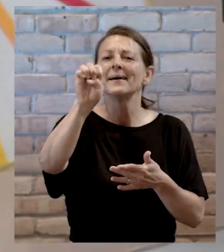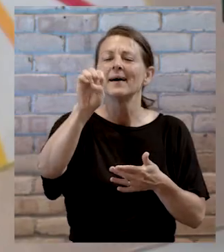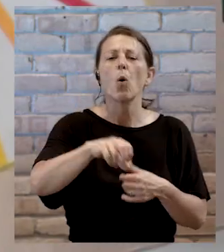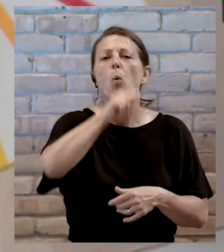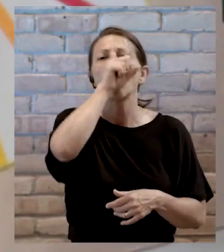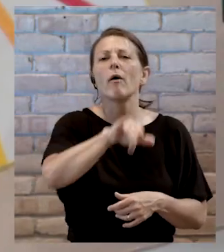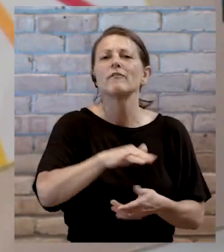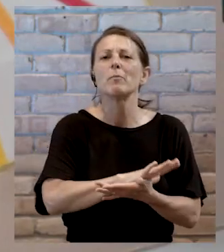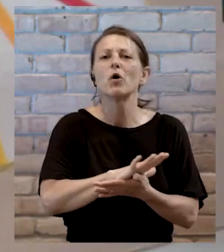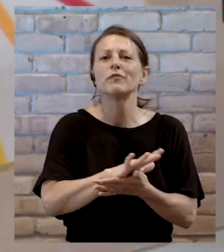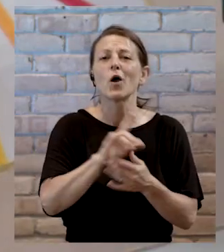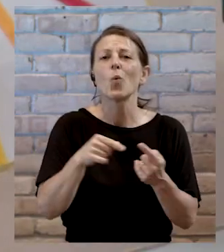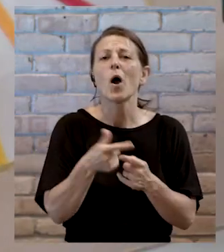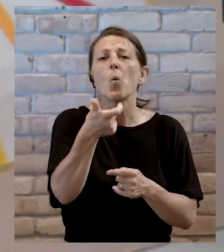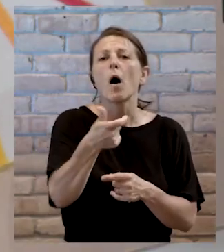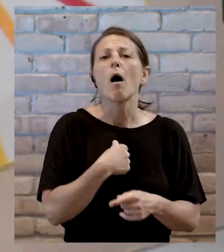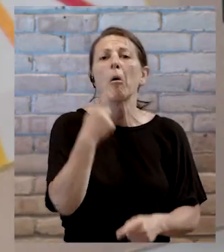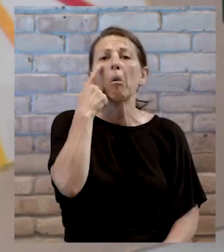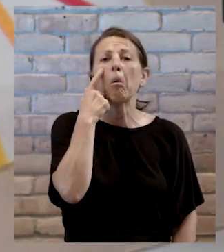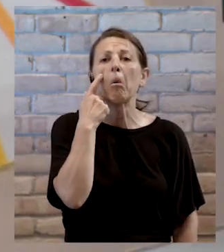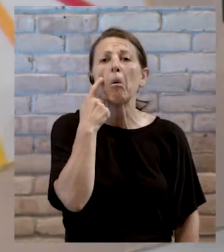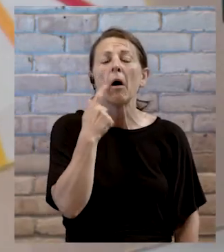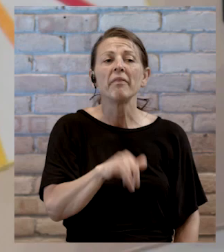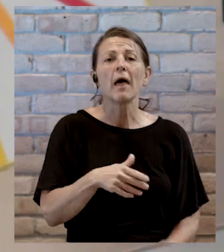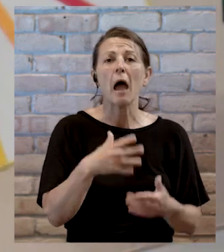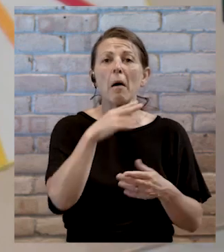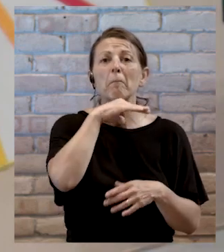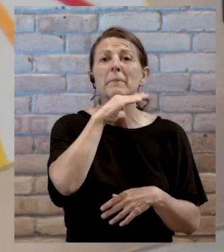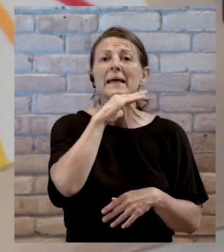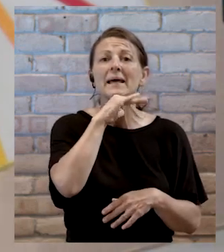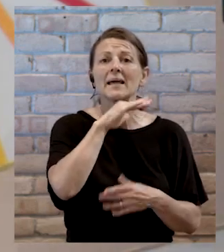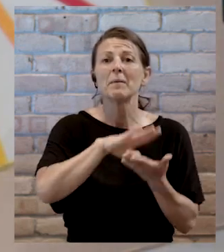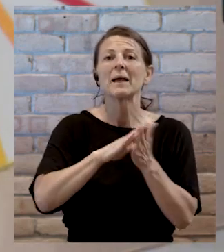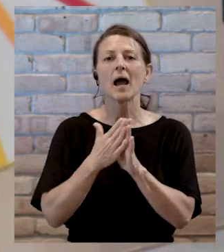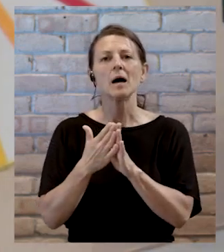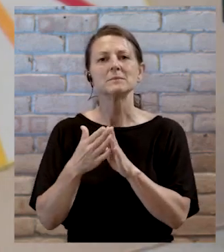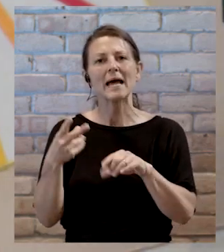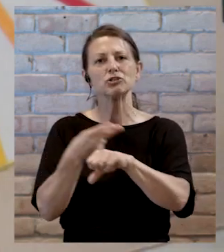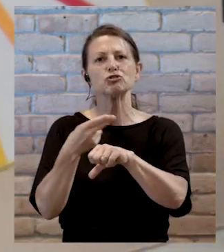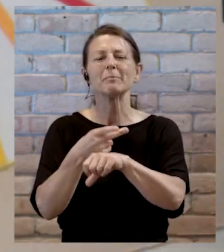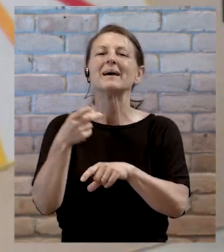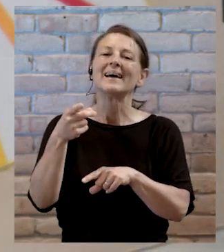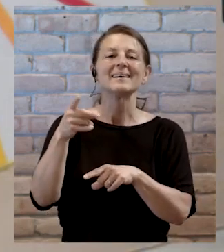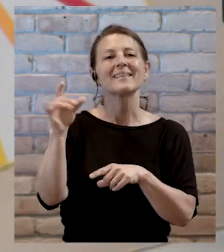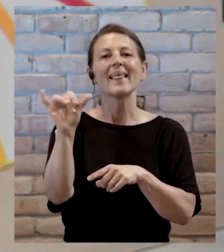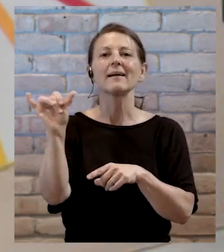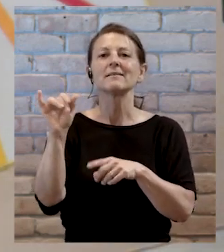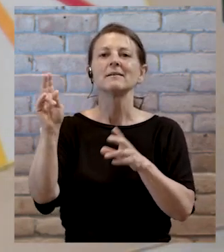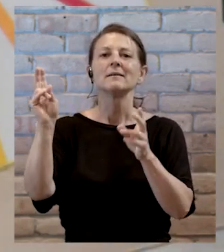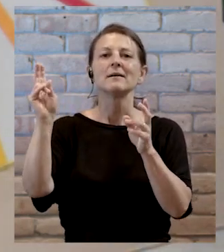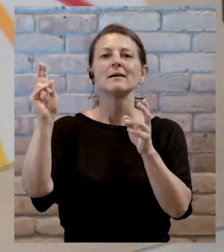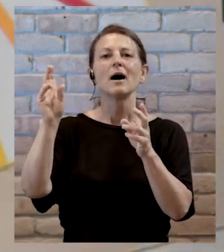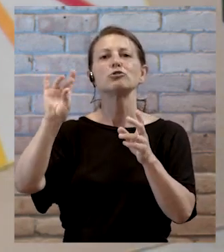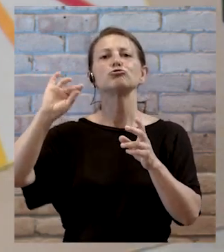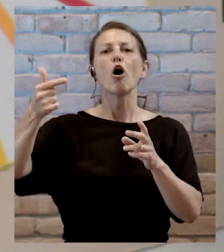that movie, I start crying because this little pig becomes a sheep pig. He's a dog that herds the sheep, even though he's a pig.